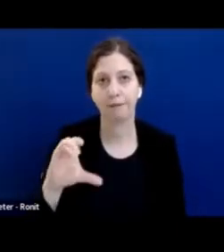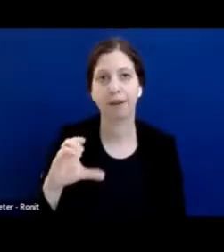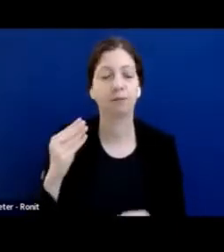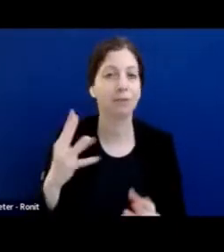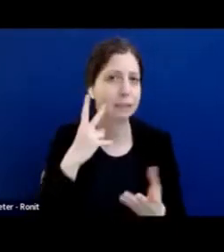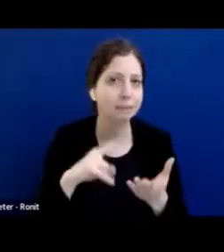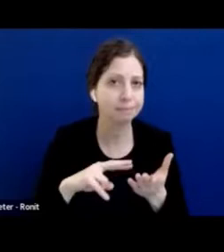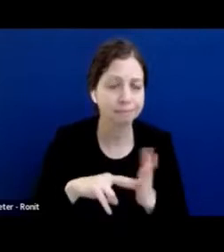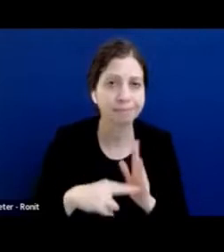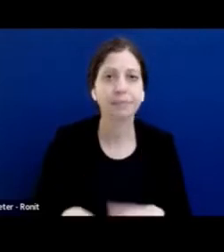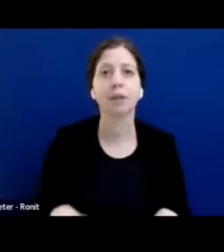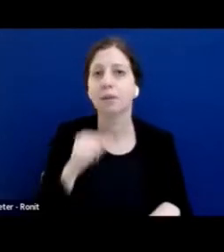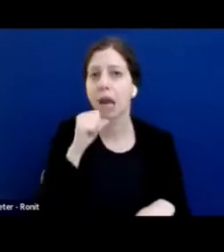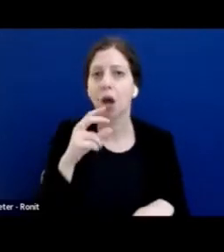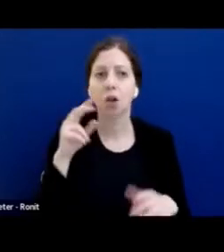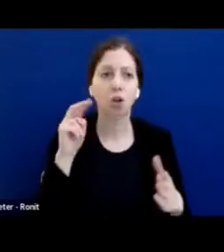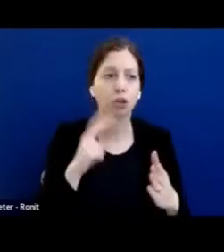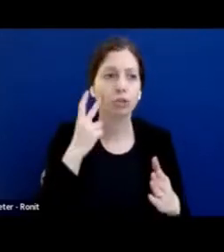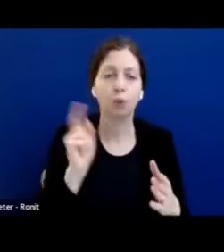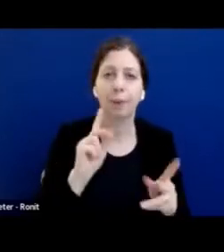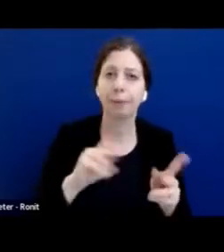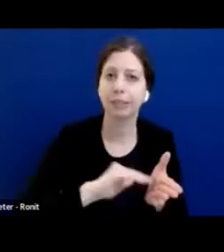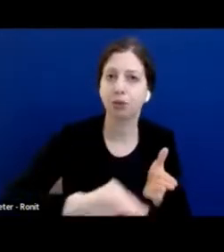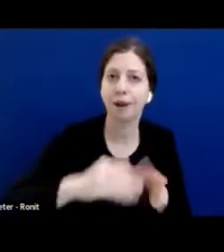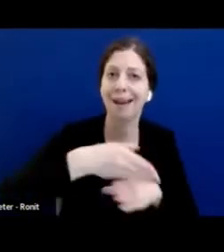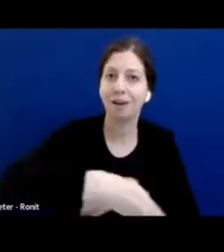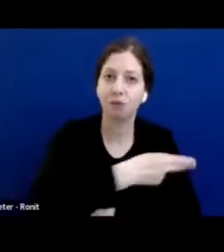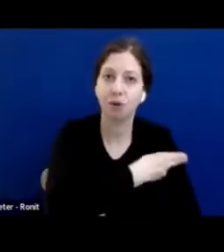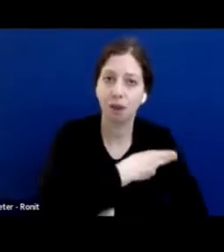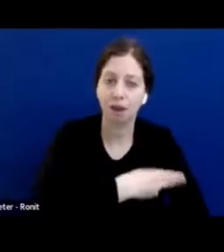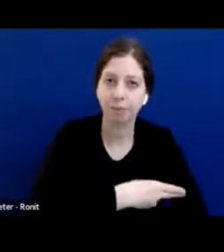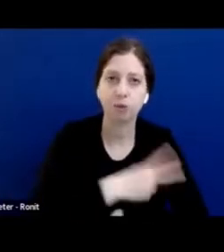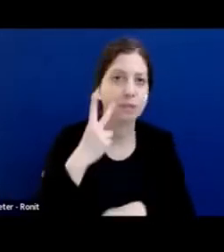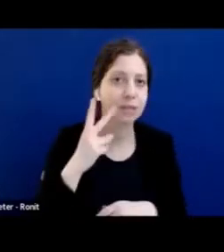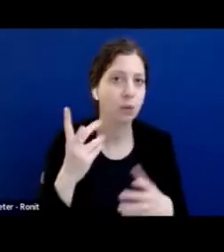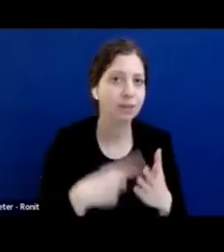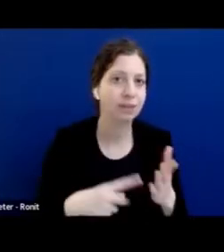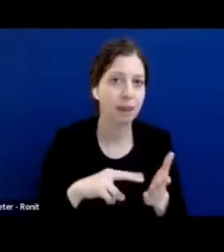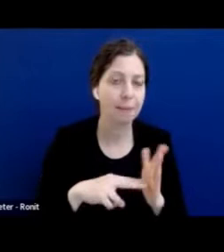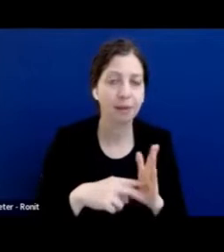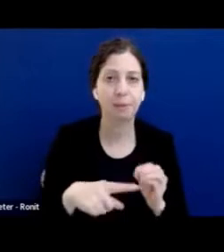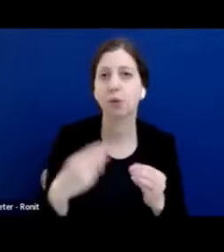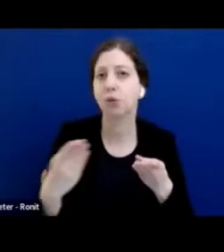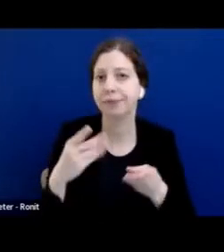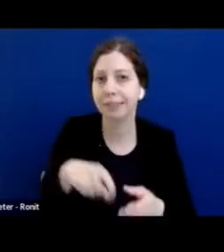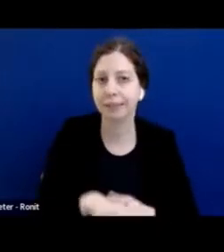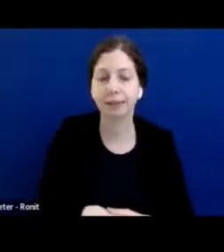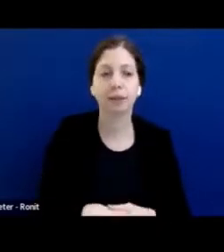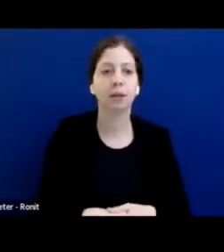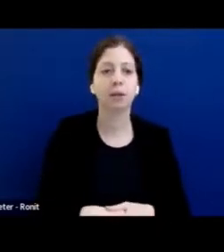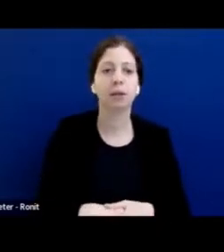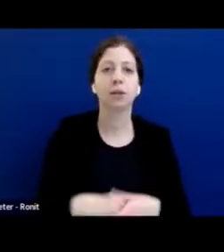We haven't looked closely at where people are being discharged to after hospitalization to see what that tells us about service needs, perhaps